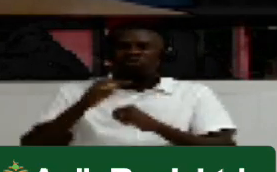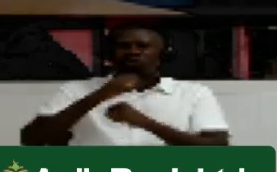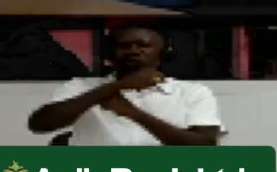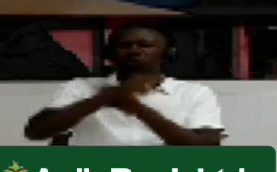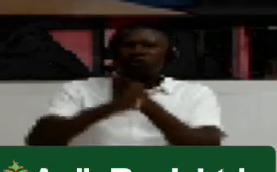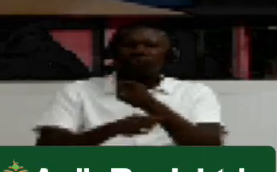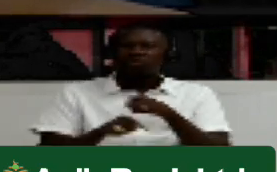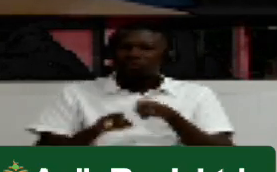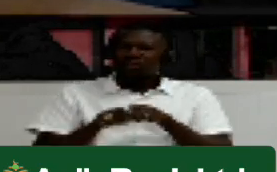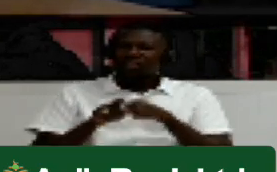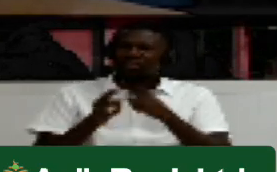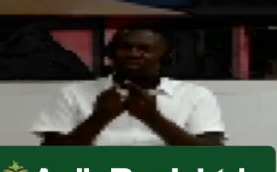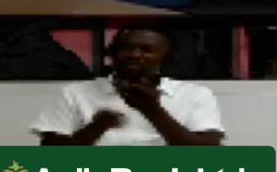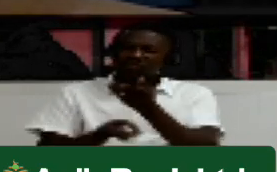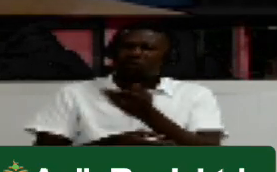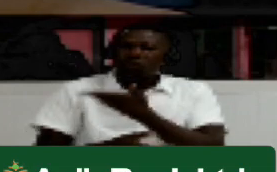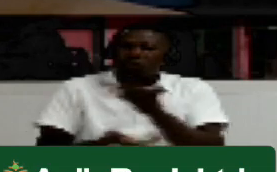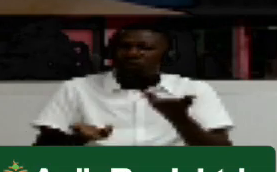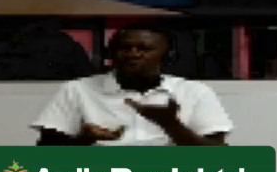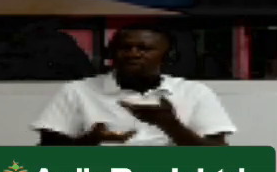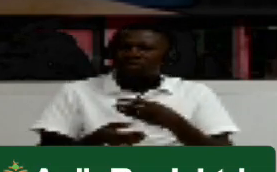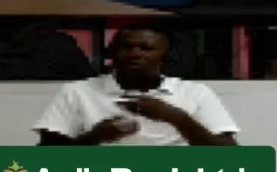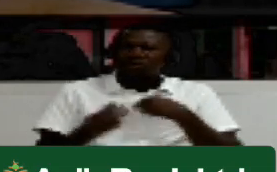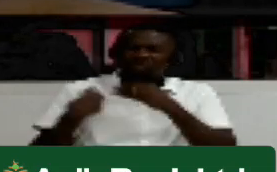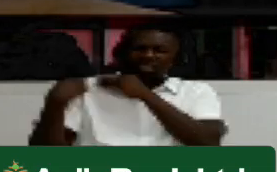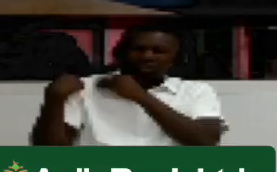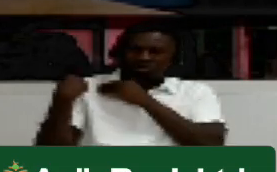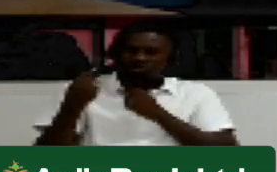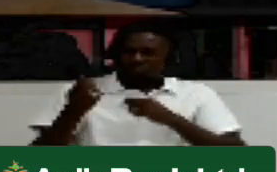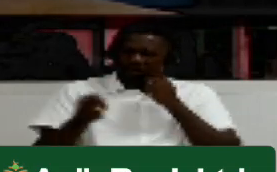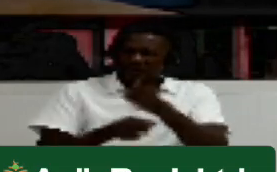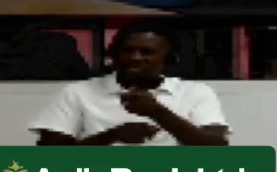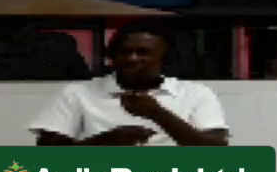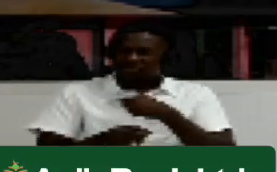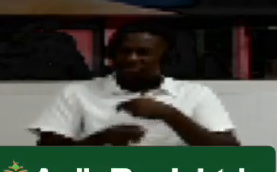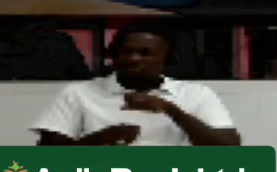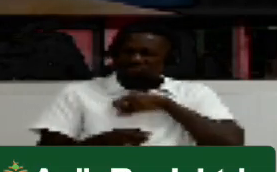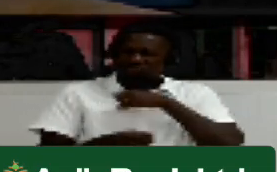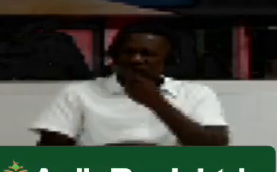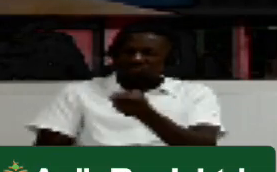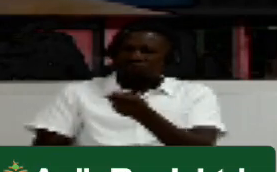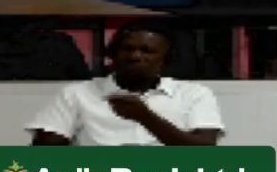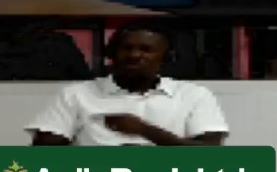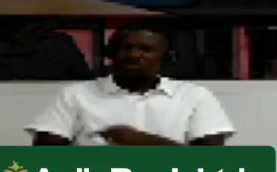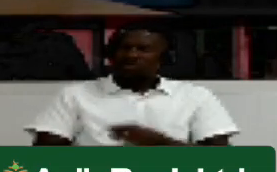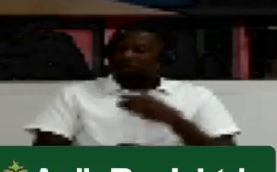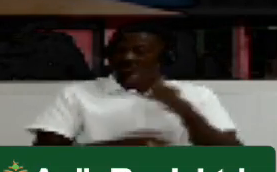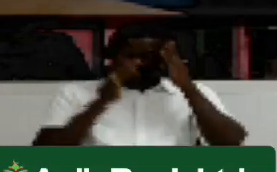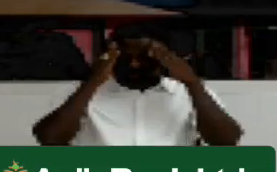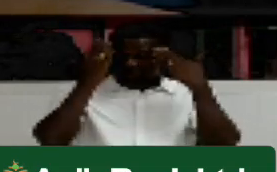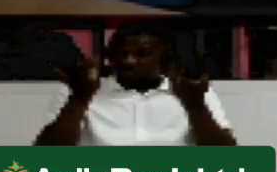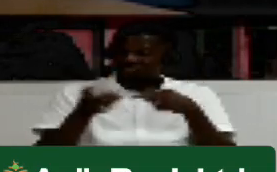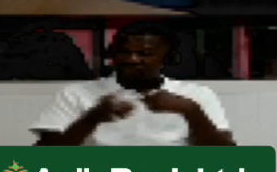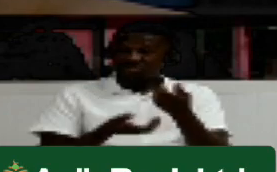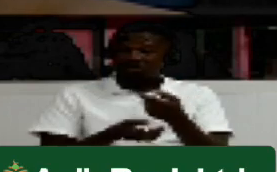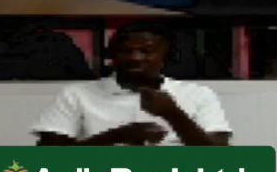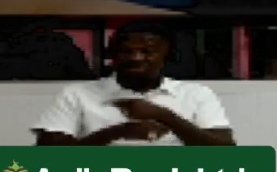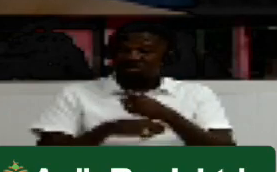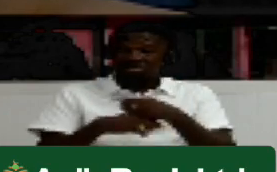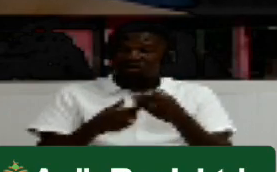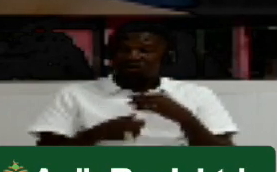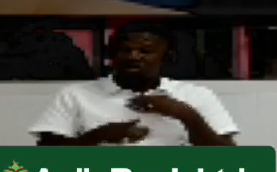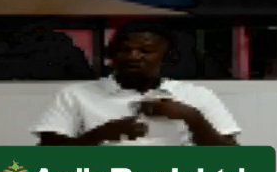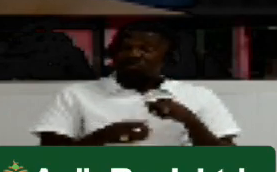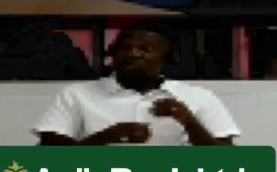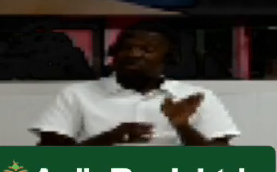Why would he make that undertaking to pay these expenses on your behalf? He knew you from nowhere. You weren't from the